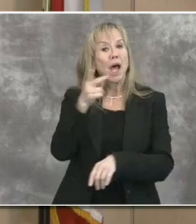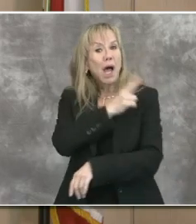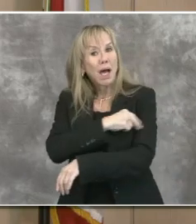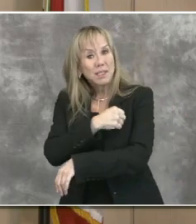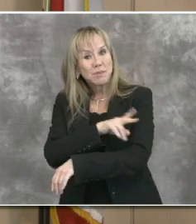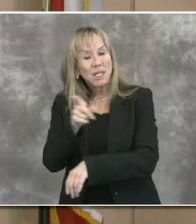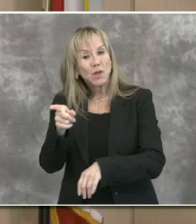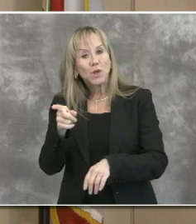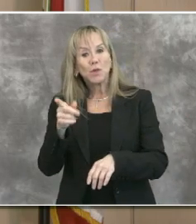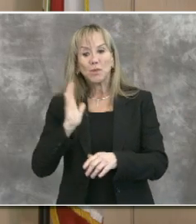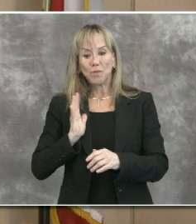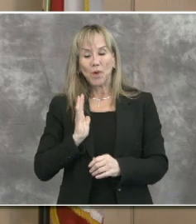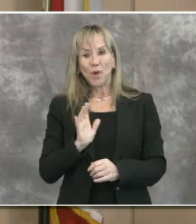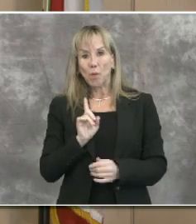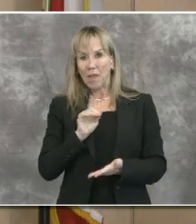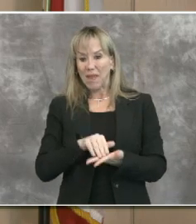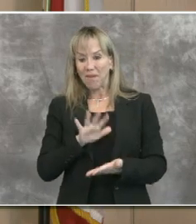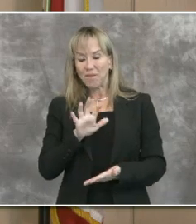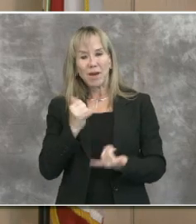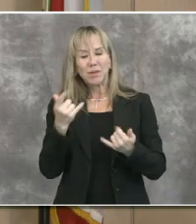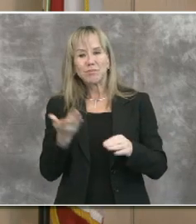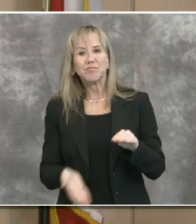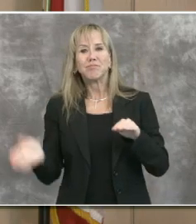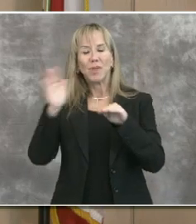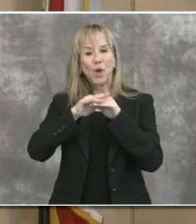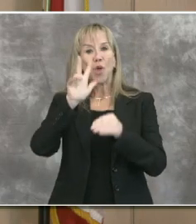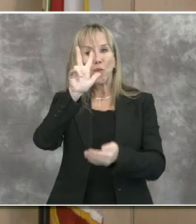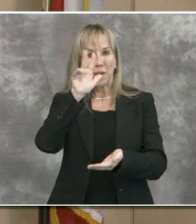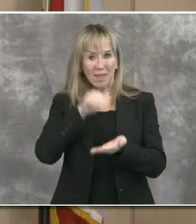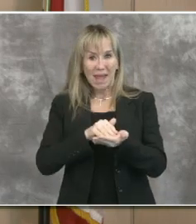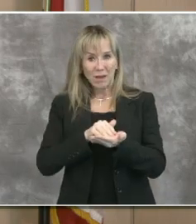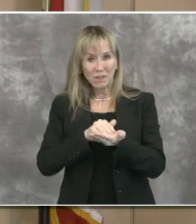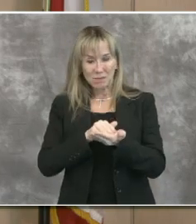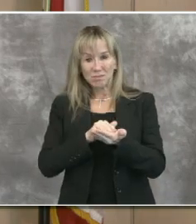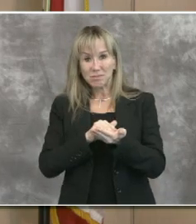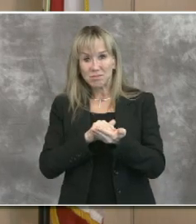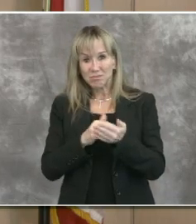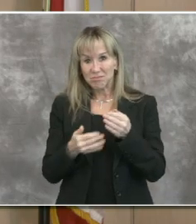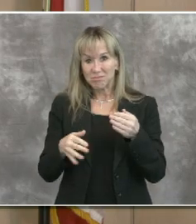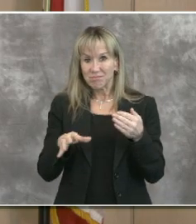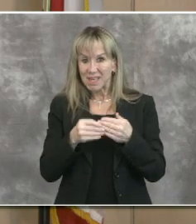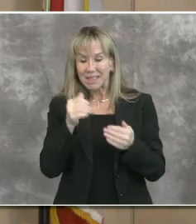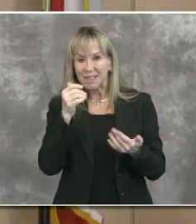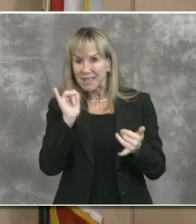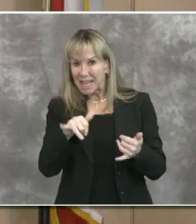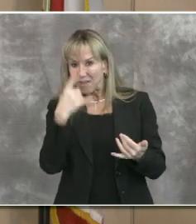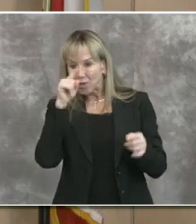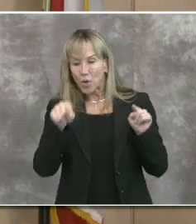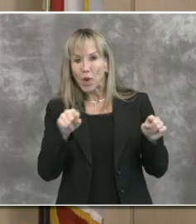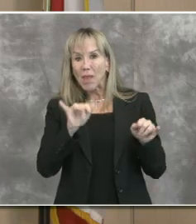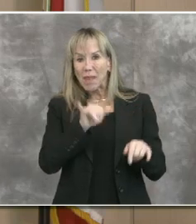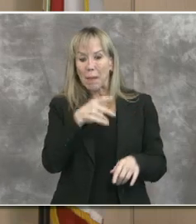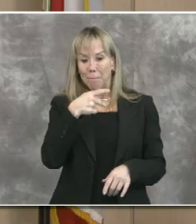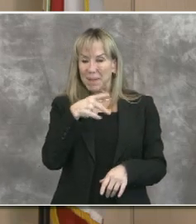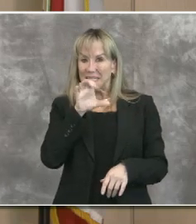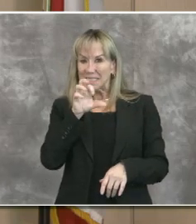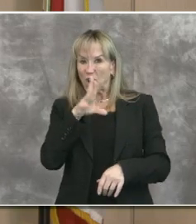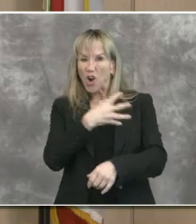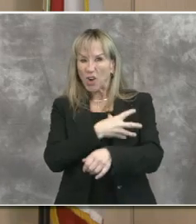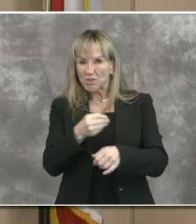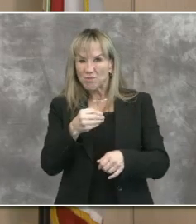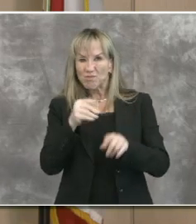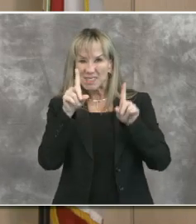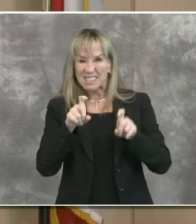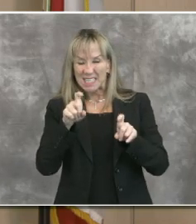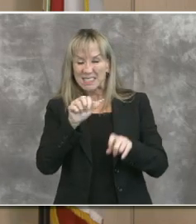from about 1,500 now over 3,000 plus. And that is just for the PCR testing. And